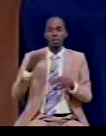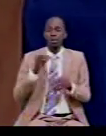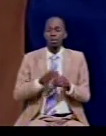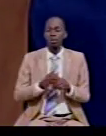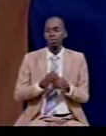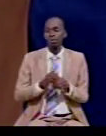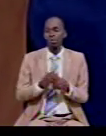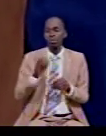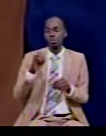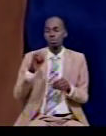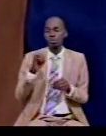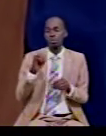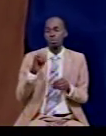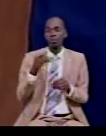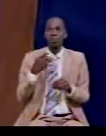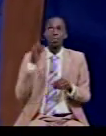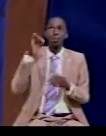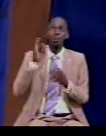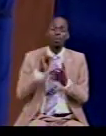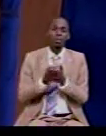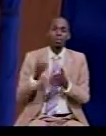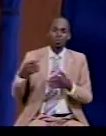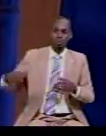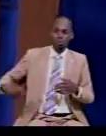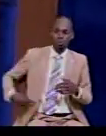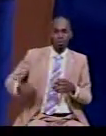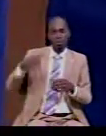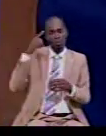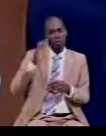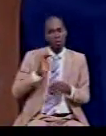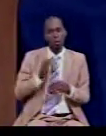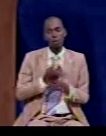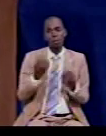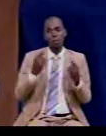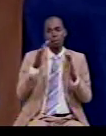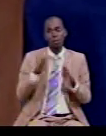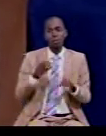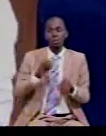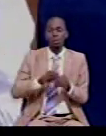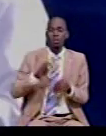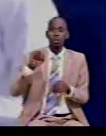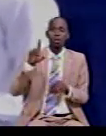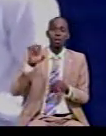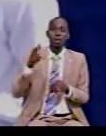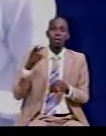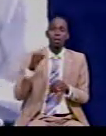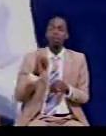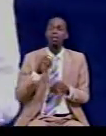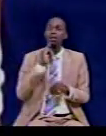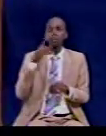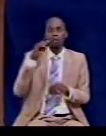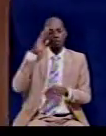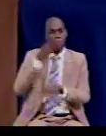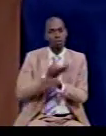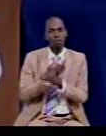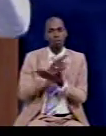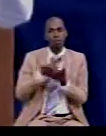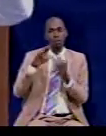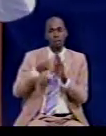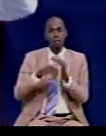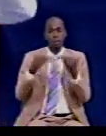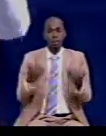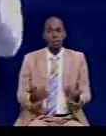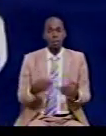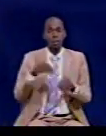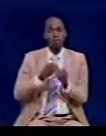he's the son of righteousness, risen with healing on his wings. Let's go to Matthew. Behold, the King of the Jews, the Messiah. Thou art